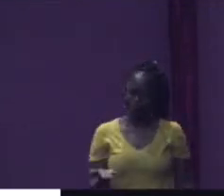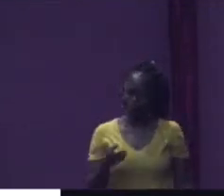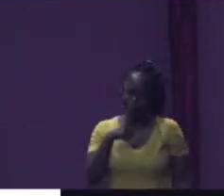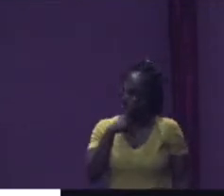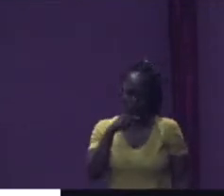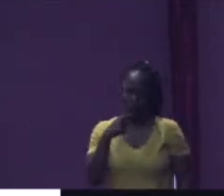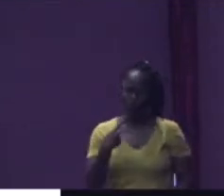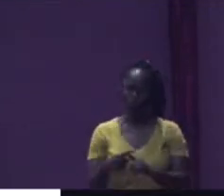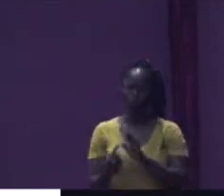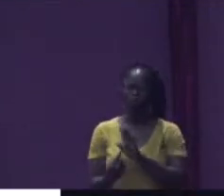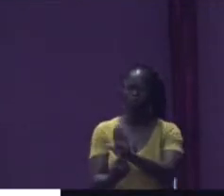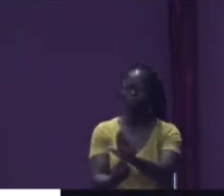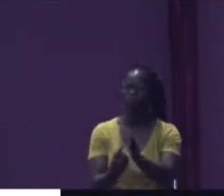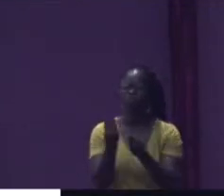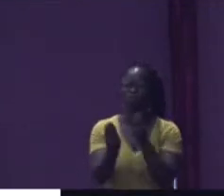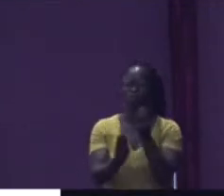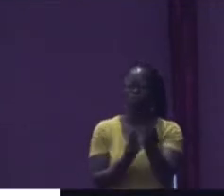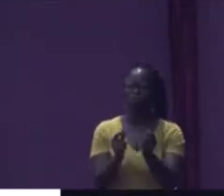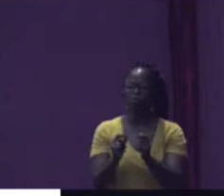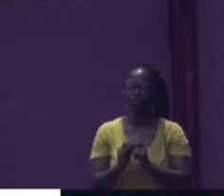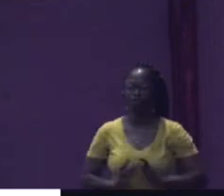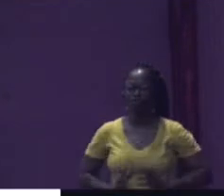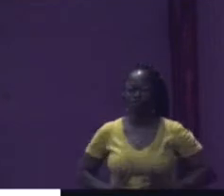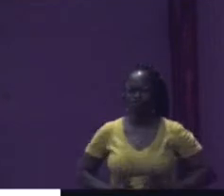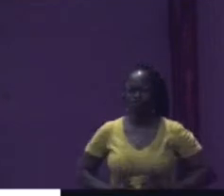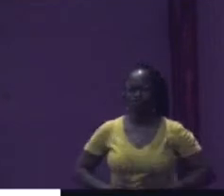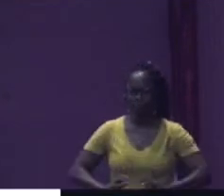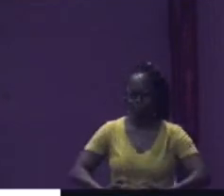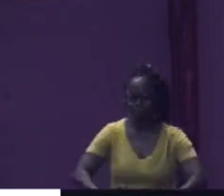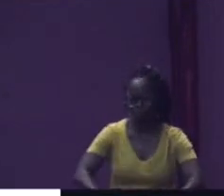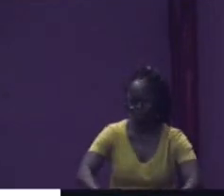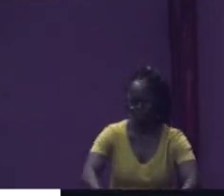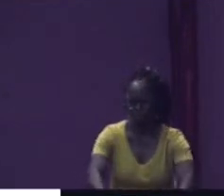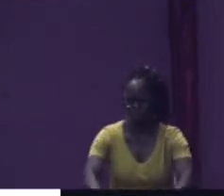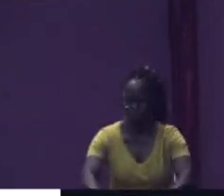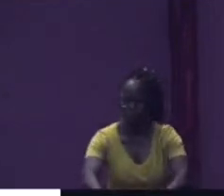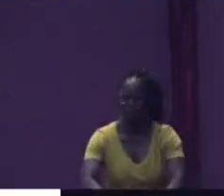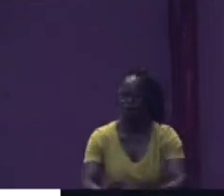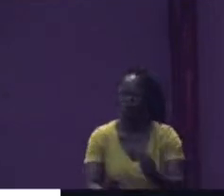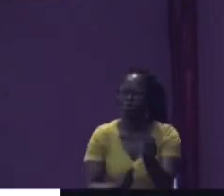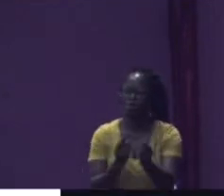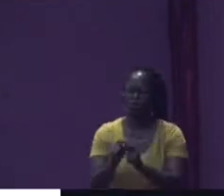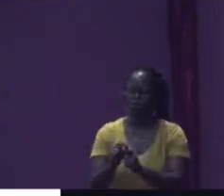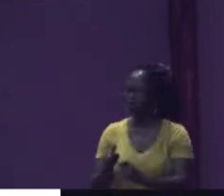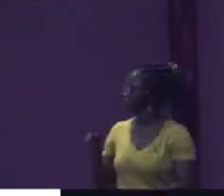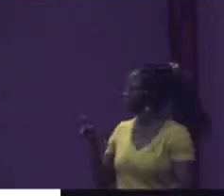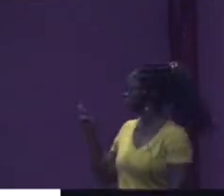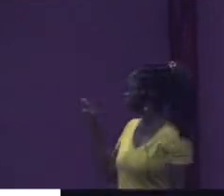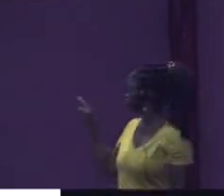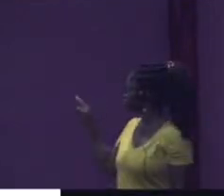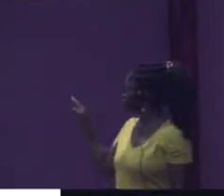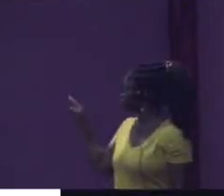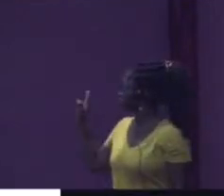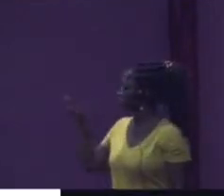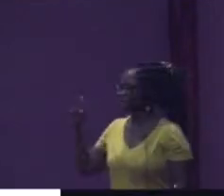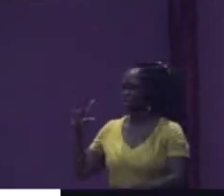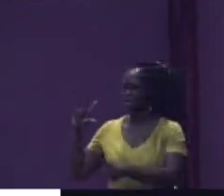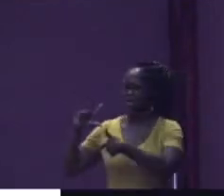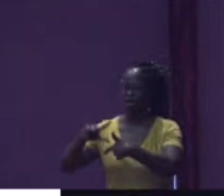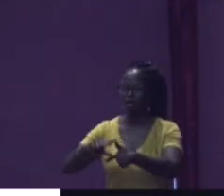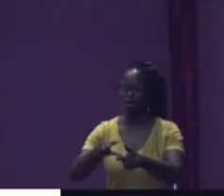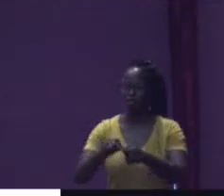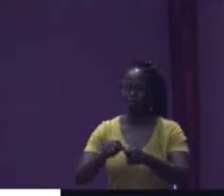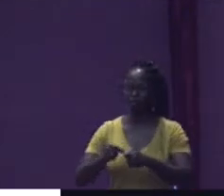was massaging. This is the traditional position for birth, or one of the